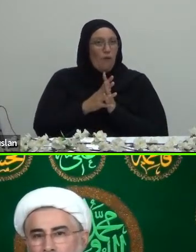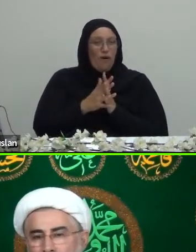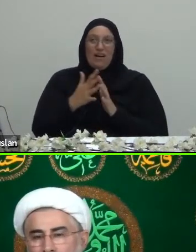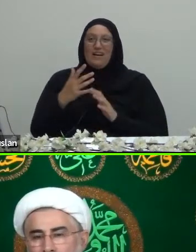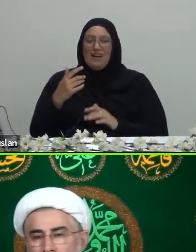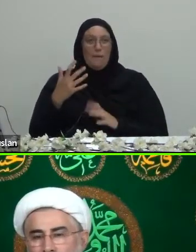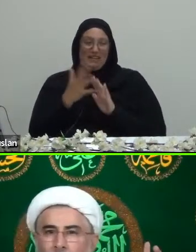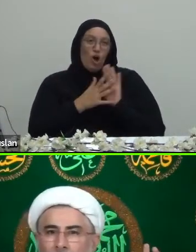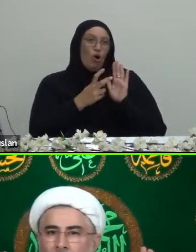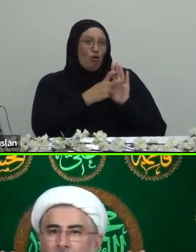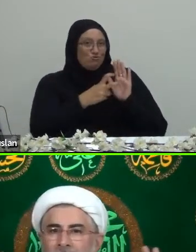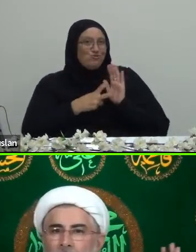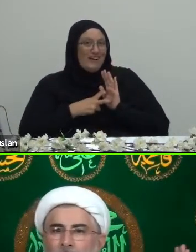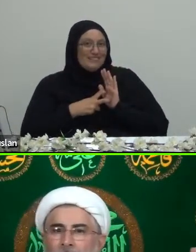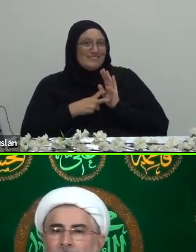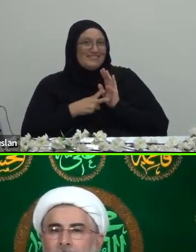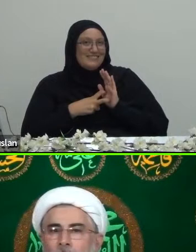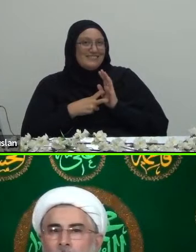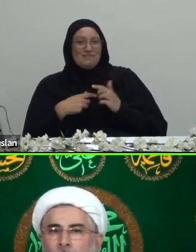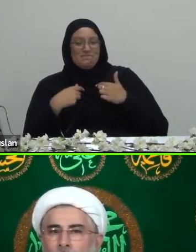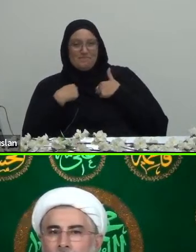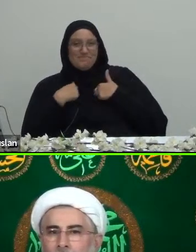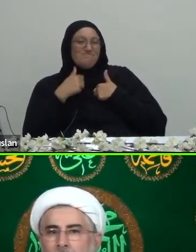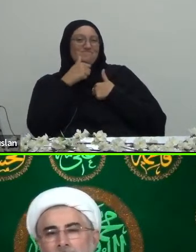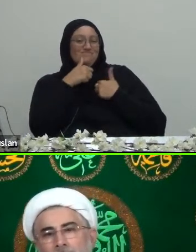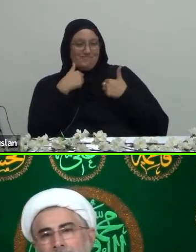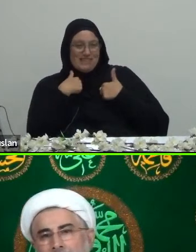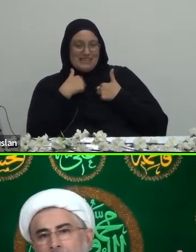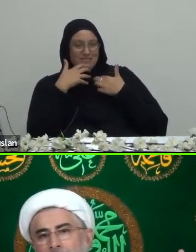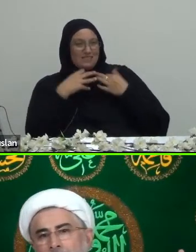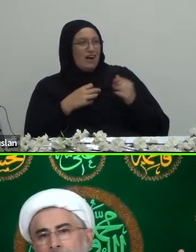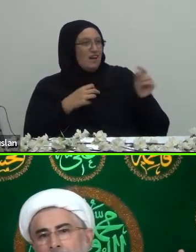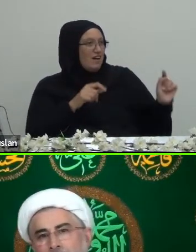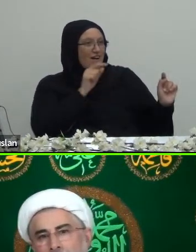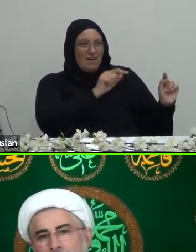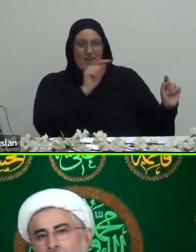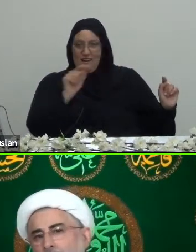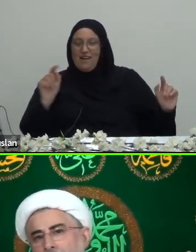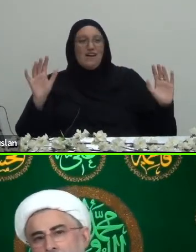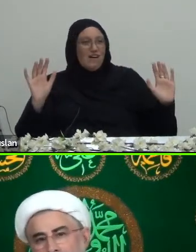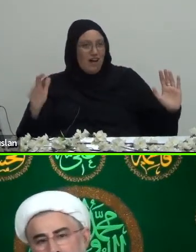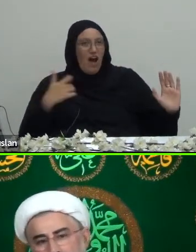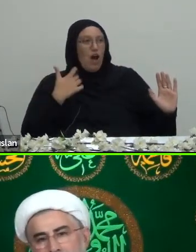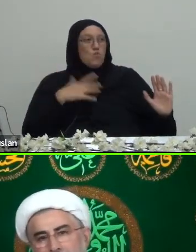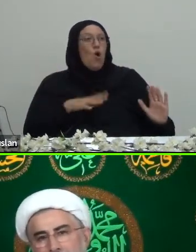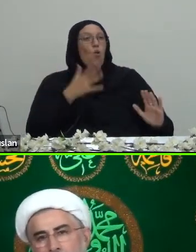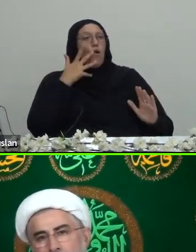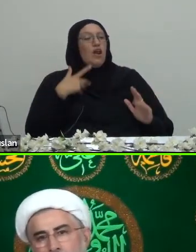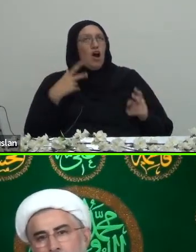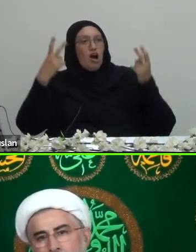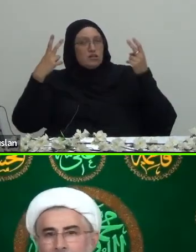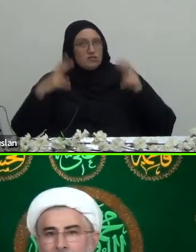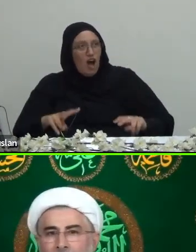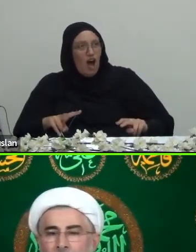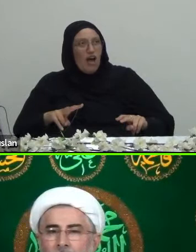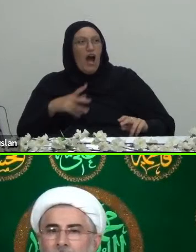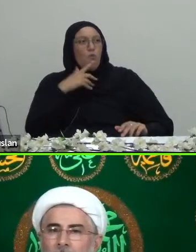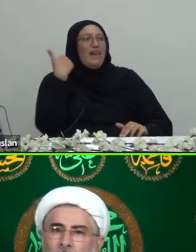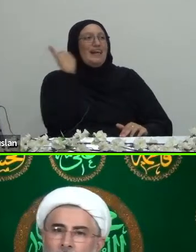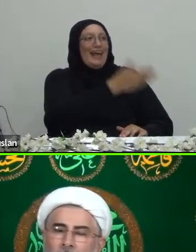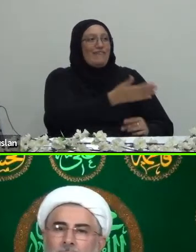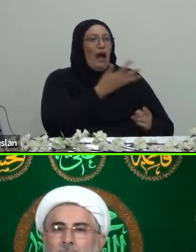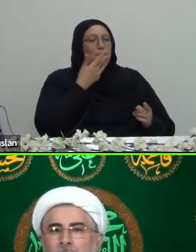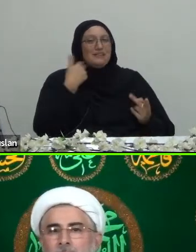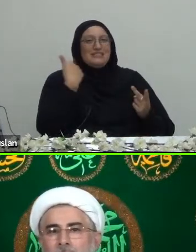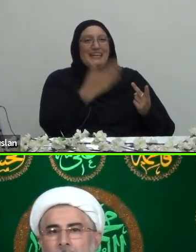they need to sign it. Like what I say, make them co-owners. And then because they are the owners in this certain way and they have signed